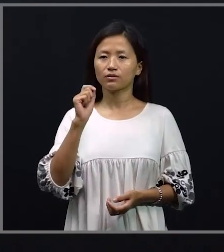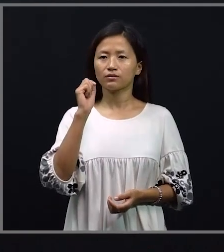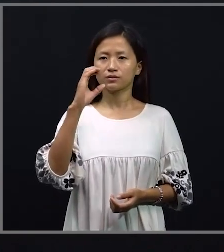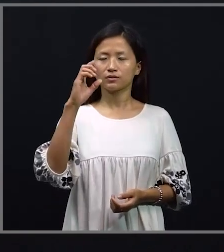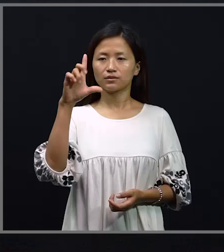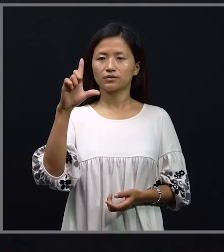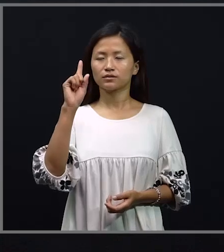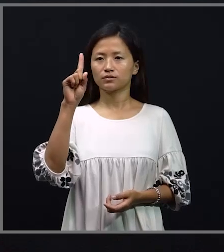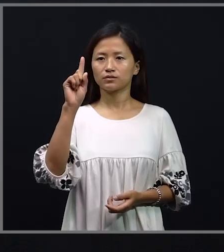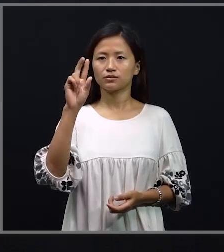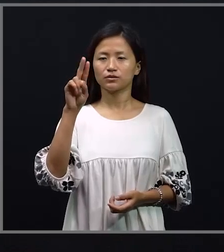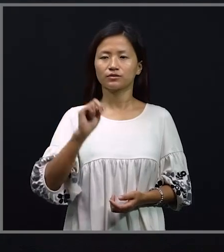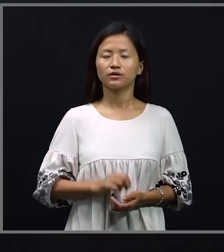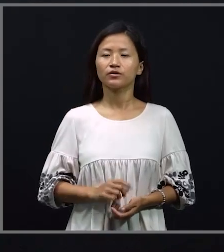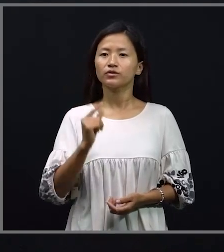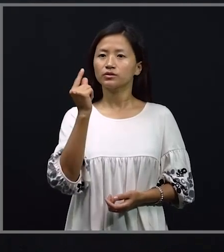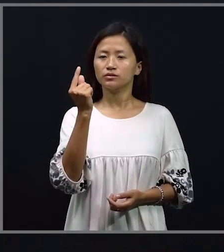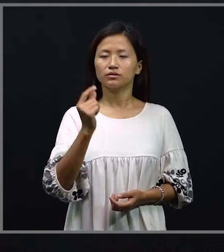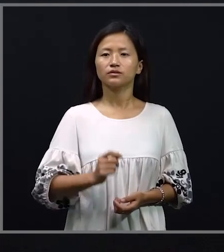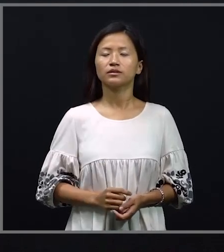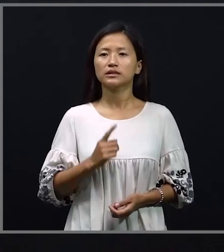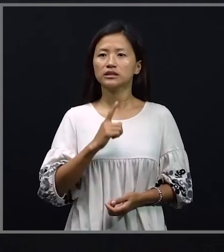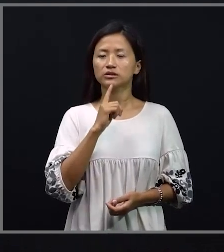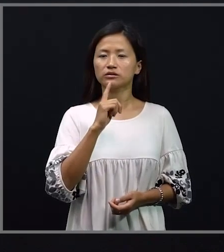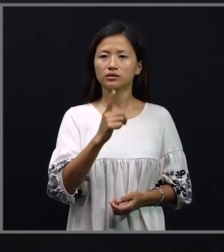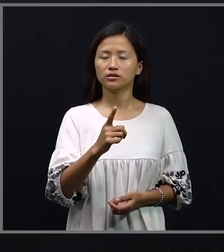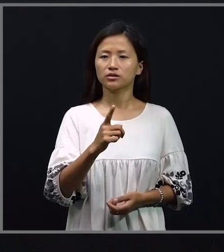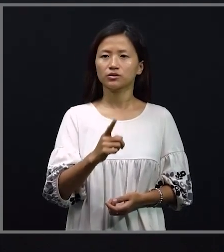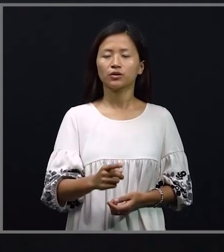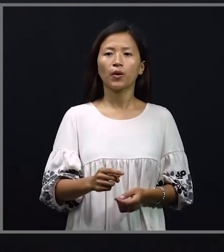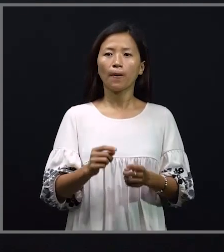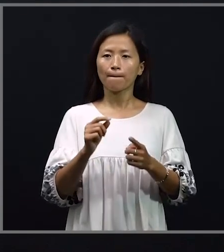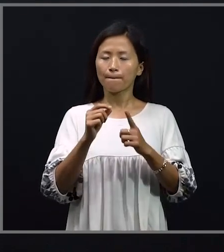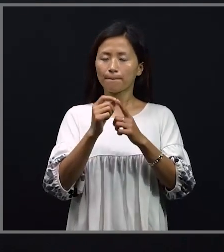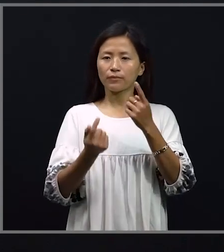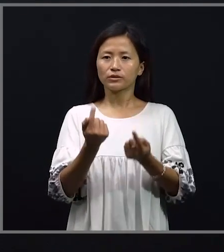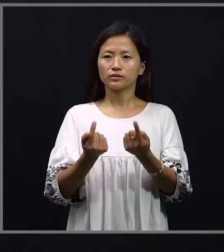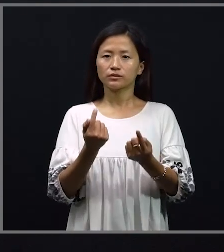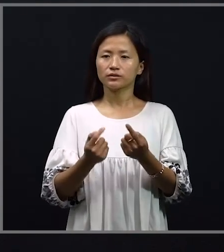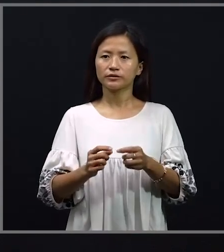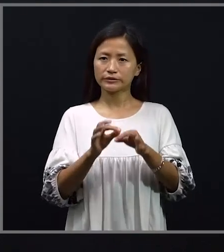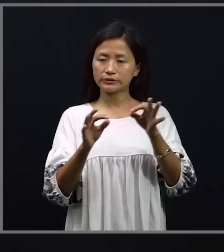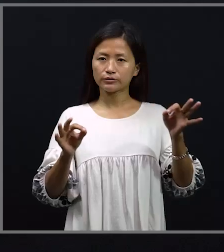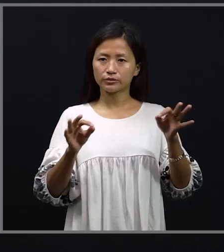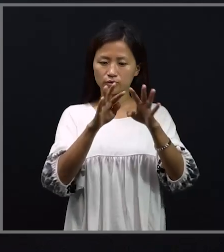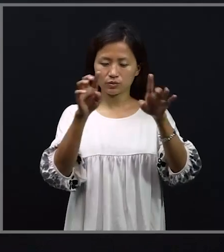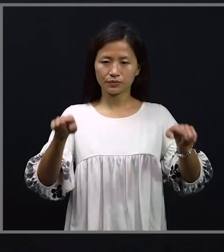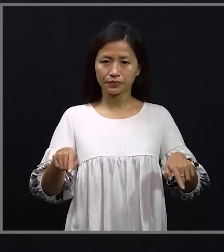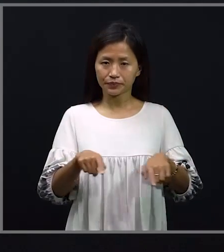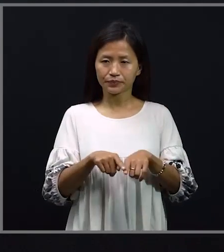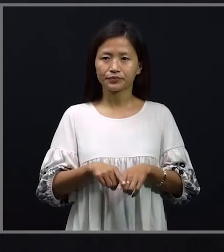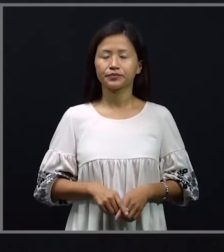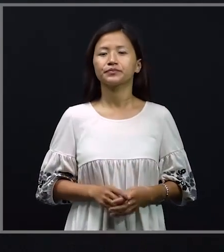your first unit, that is an introduction to political theory. Okay, class 11, first chapter, an introduction